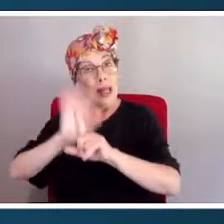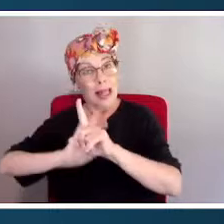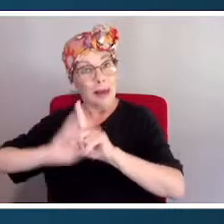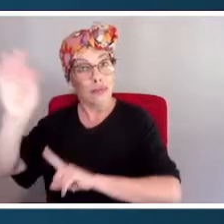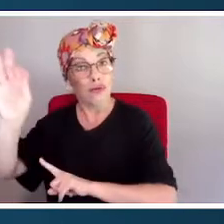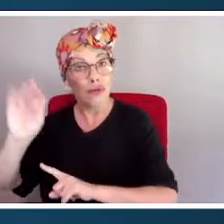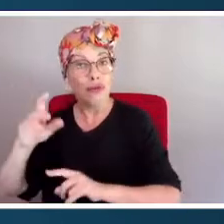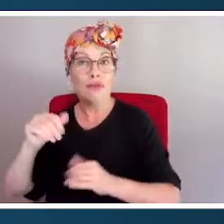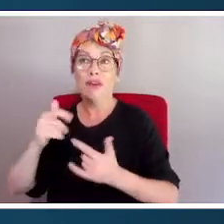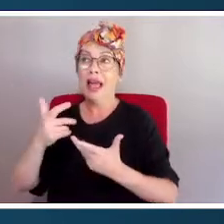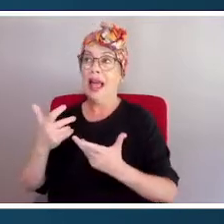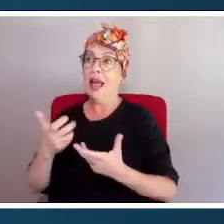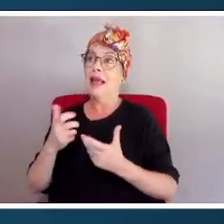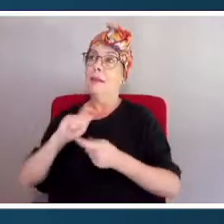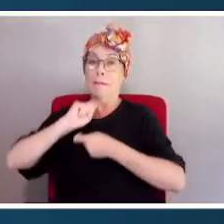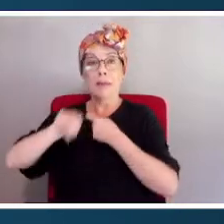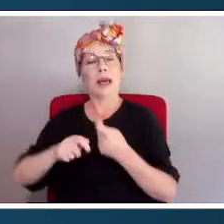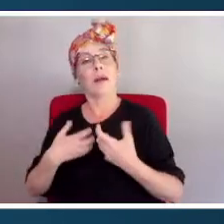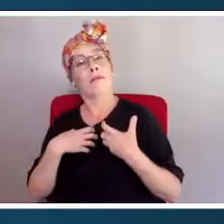also acknowledge that